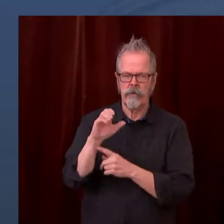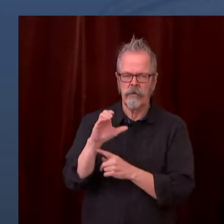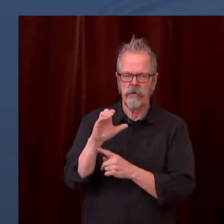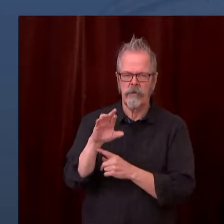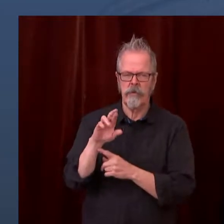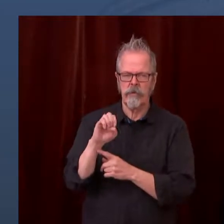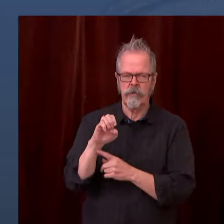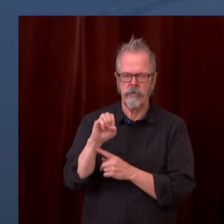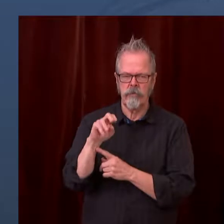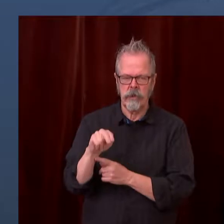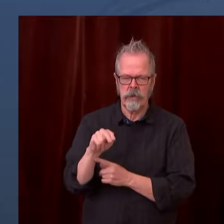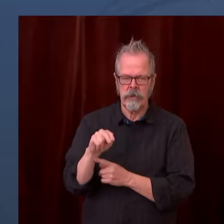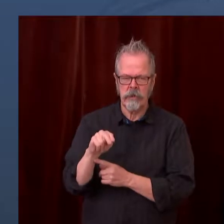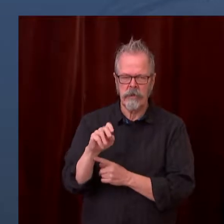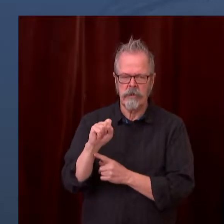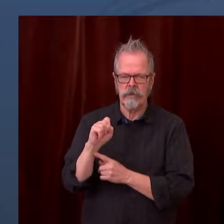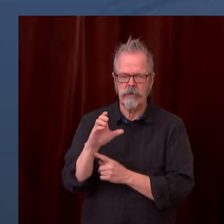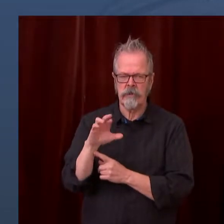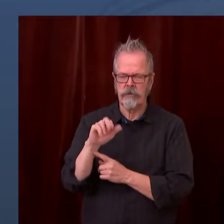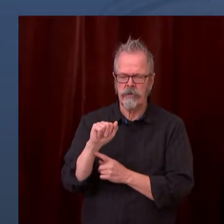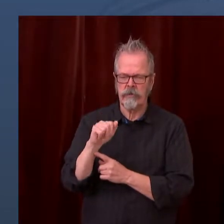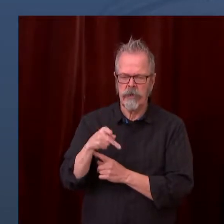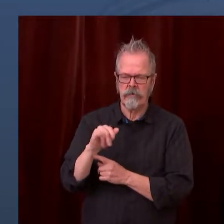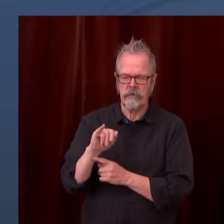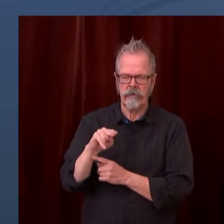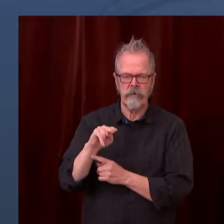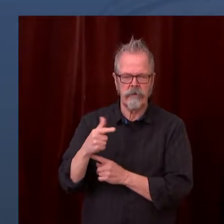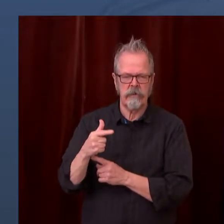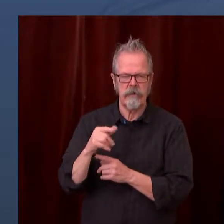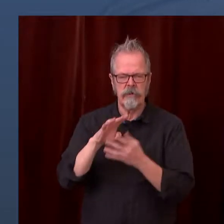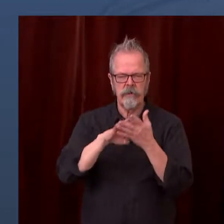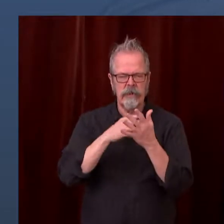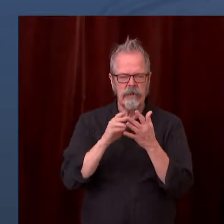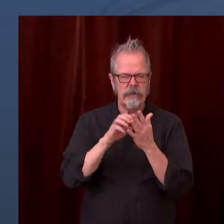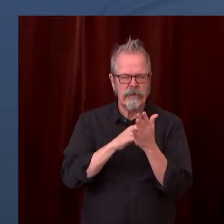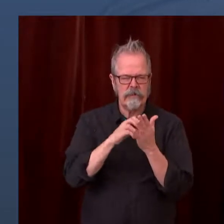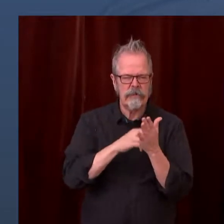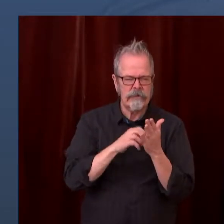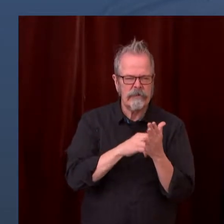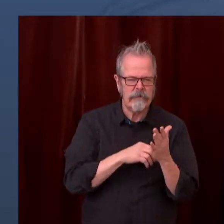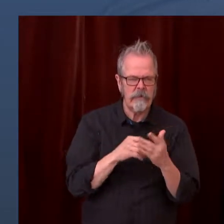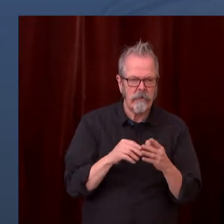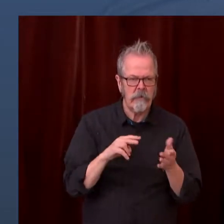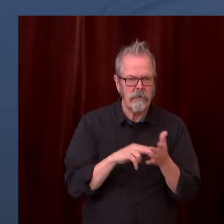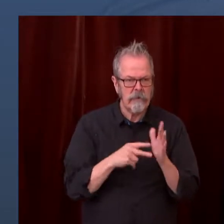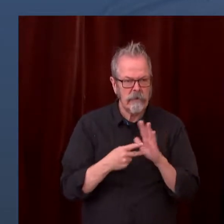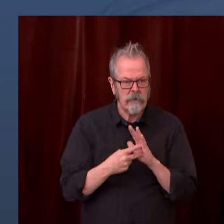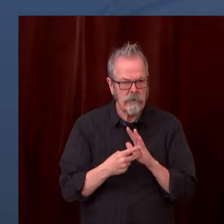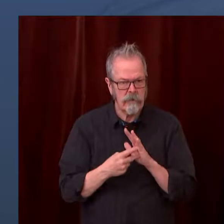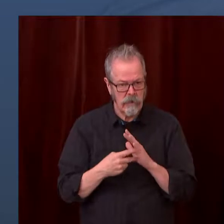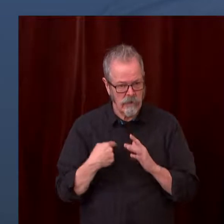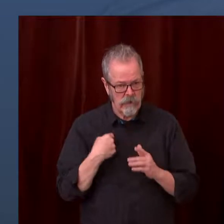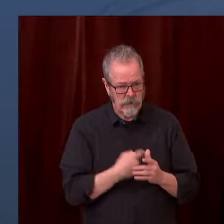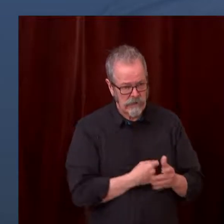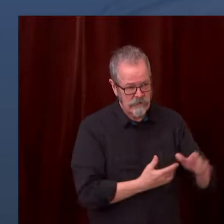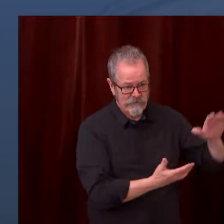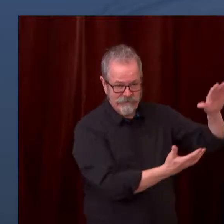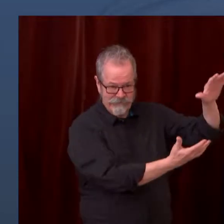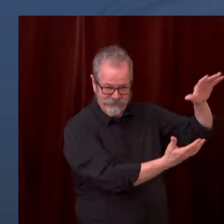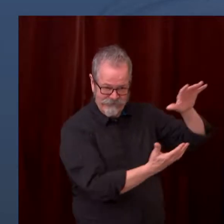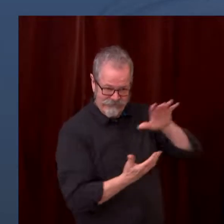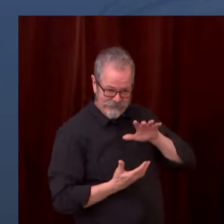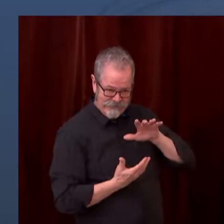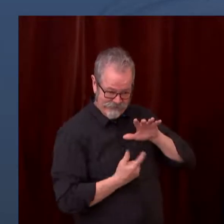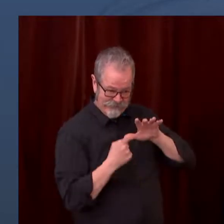ship vaccines, now we are trying to show where there still are appointments available. Now, that information